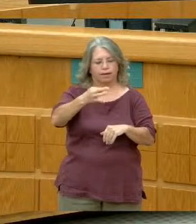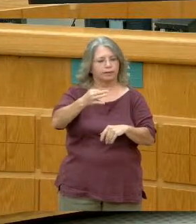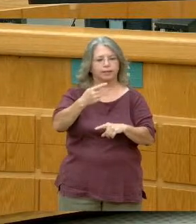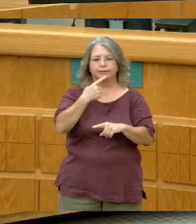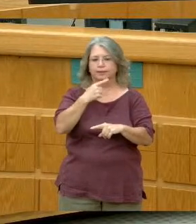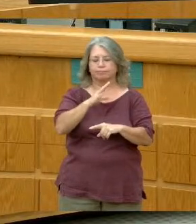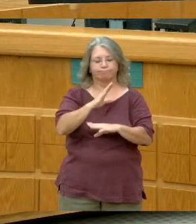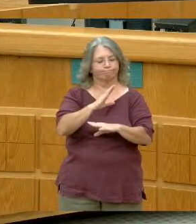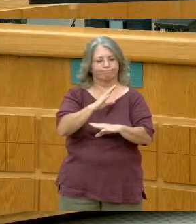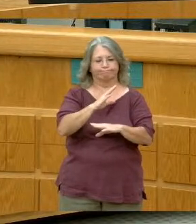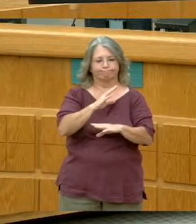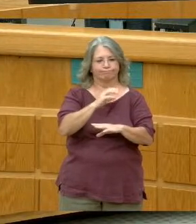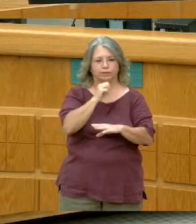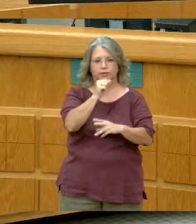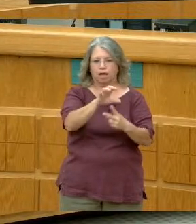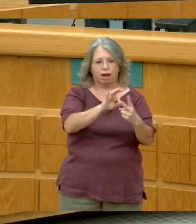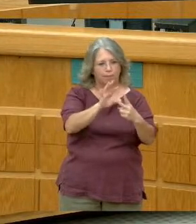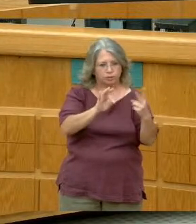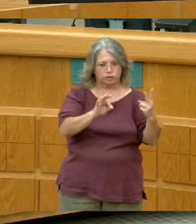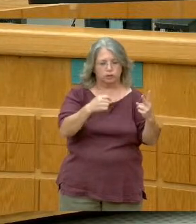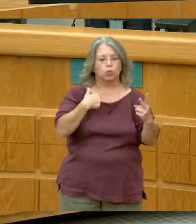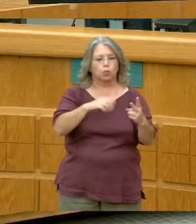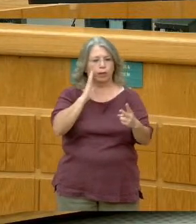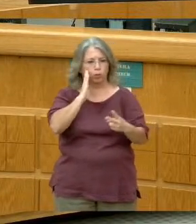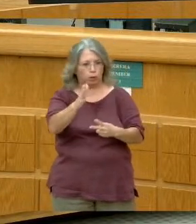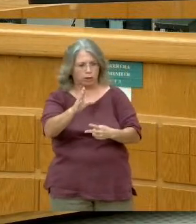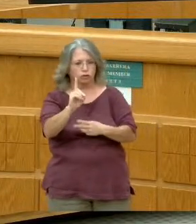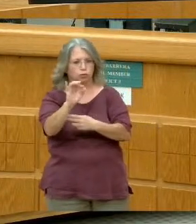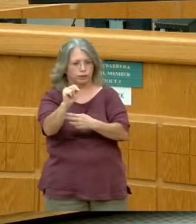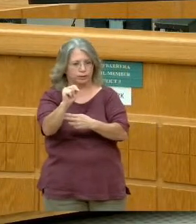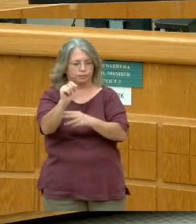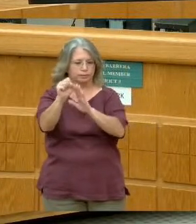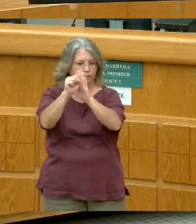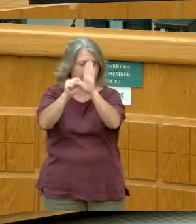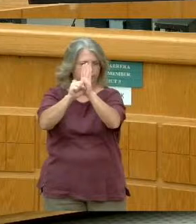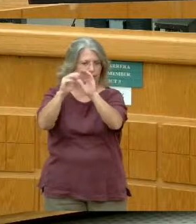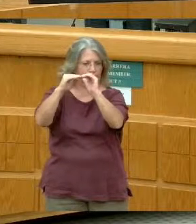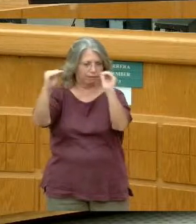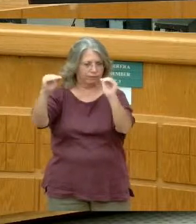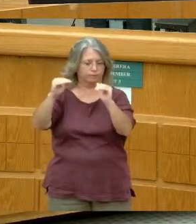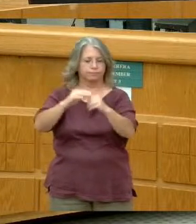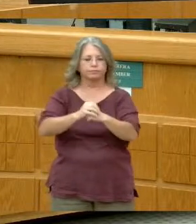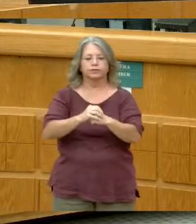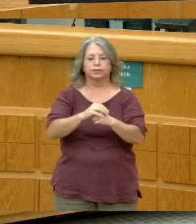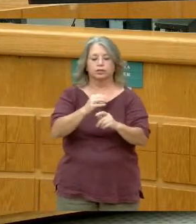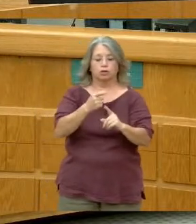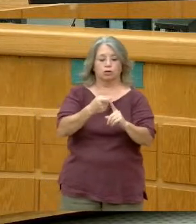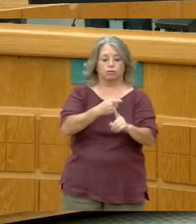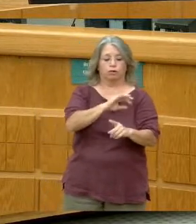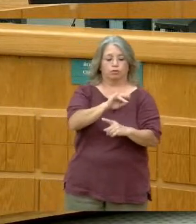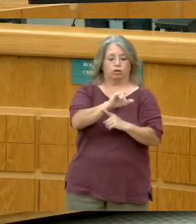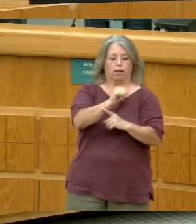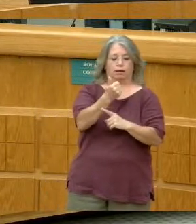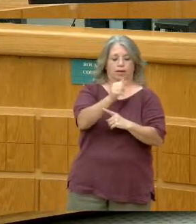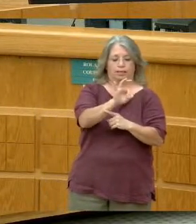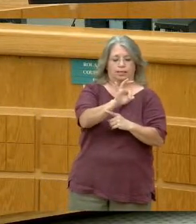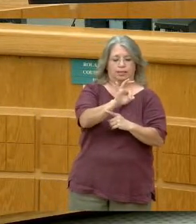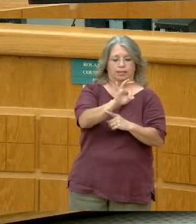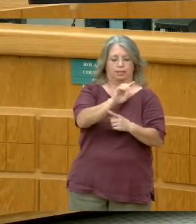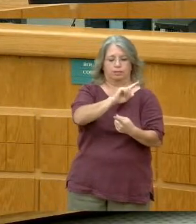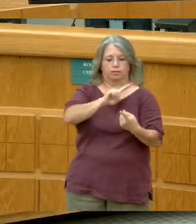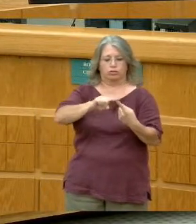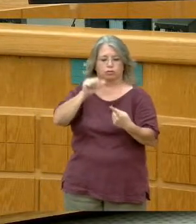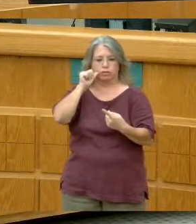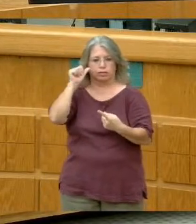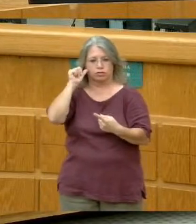We're going to help you manage the caseload. And so from July 19th to yesterday, July 30th, they